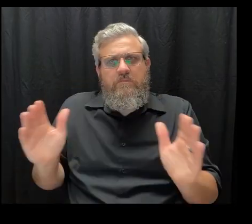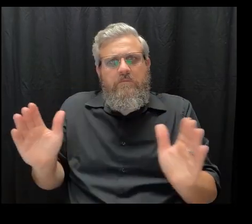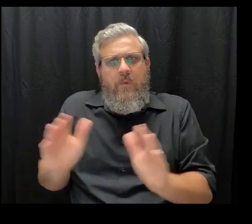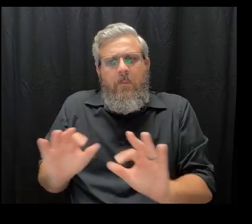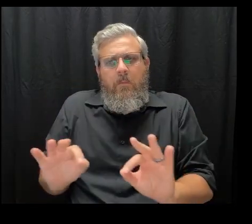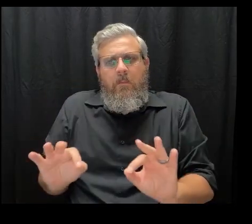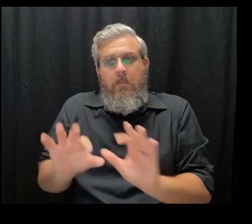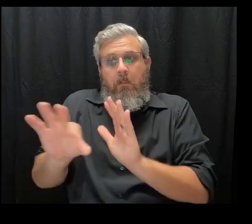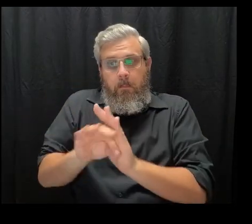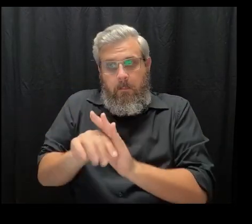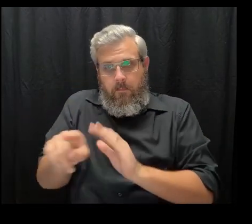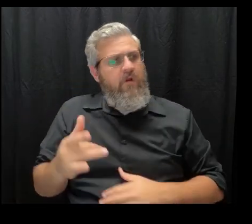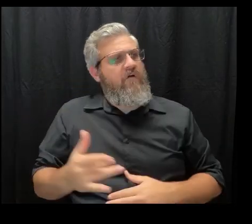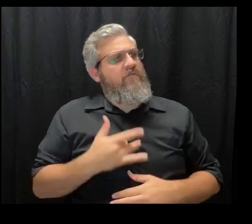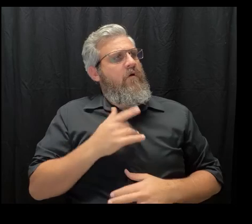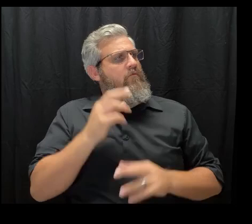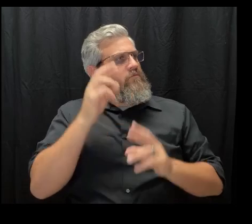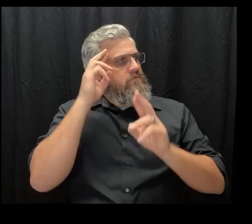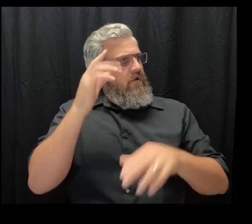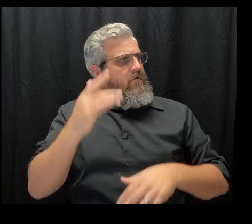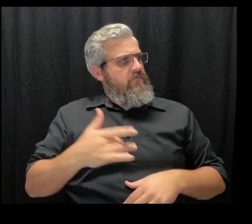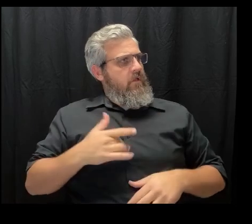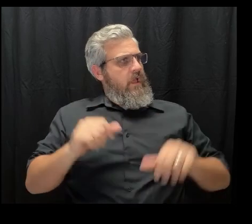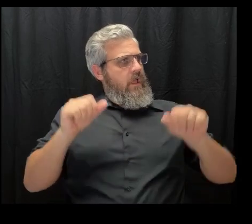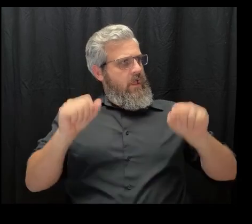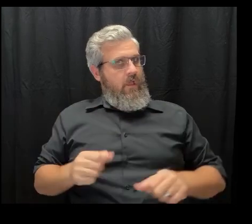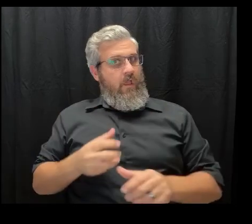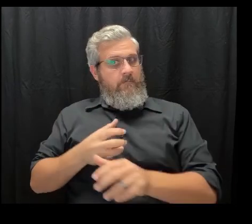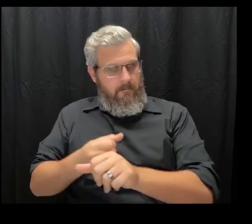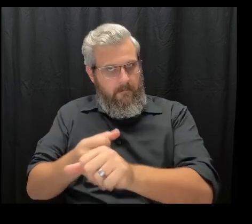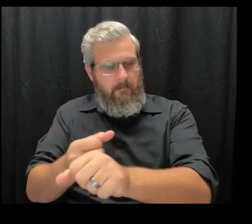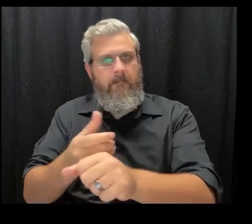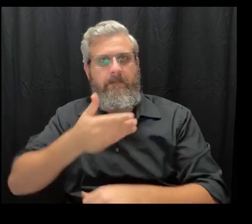and capable, which leads to better behavior and stronger engagement.